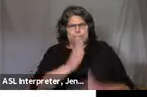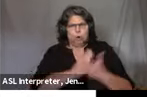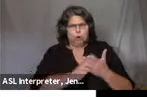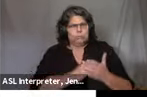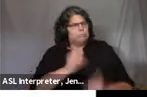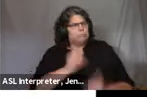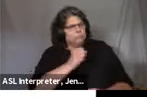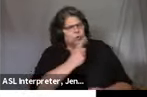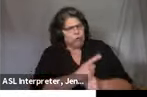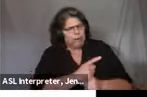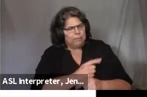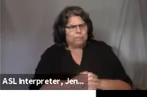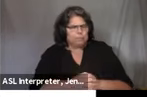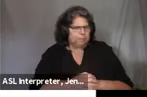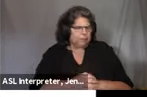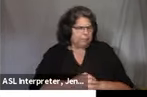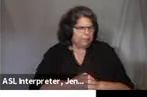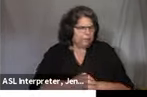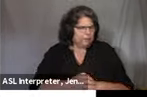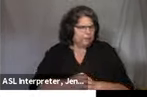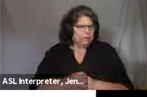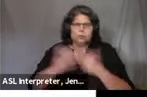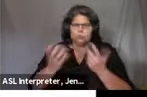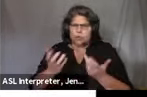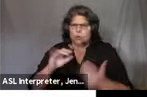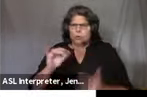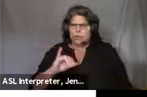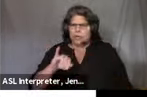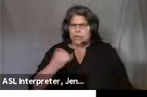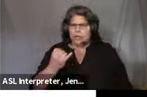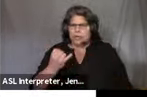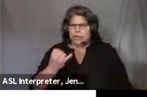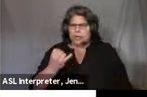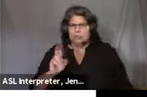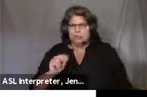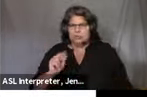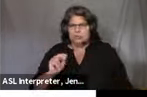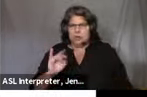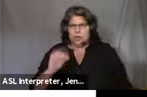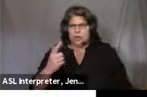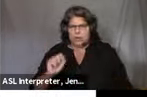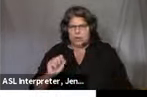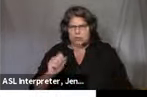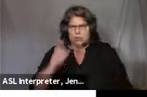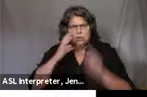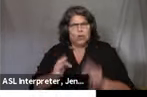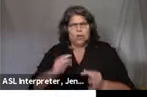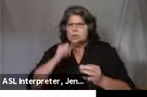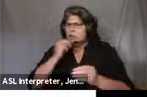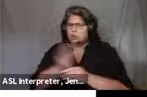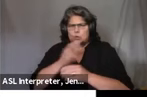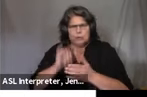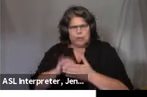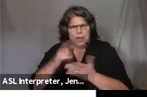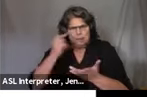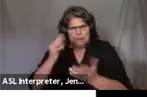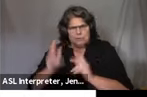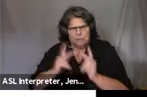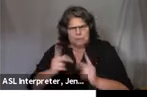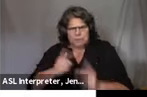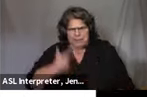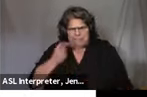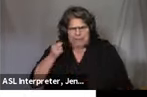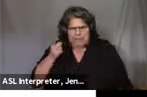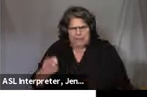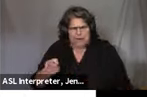Correct. So like Jennings, where you guys had decided not to use that because of residents, wouldn't it also be a good idea